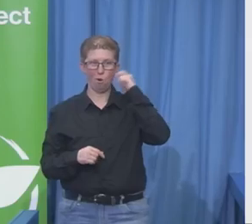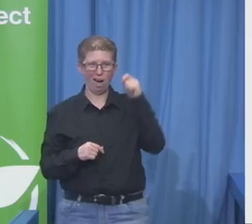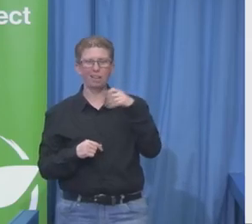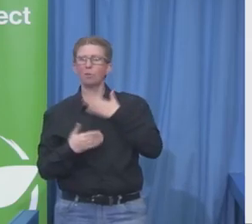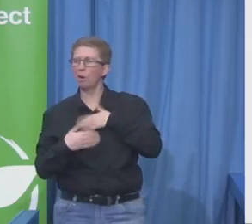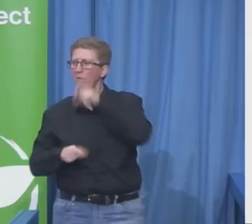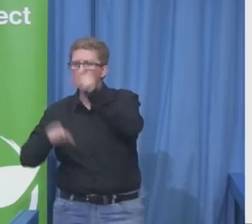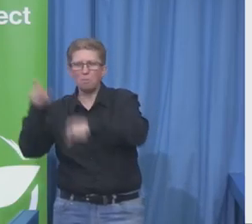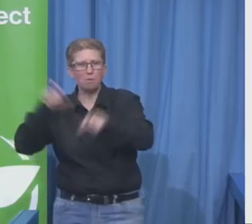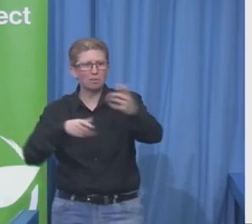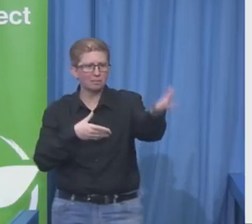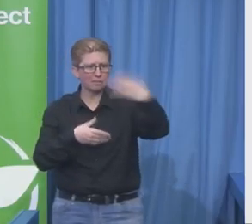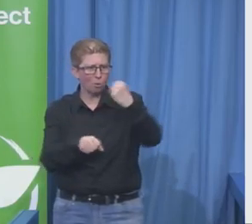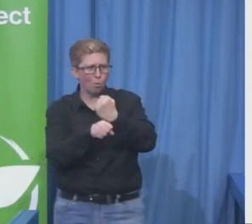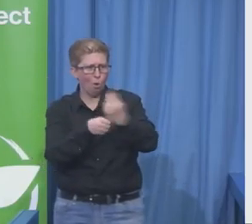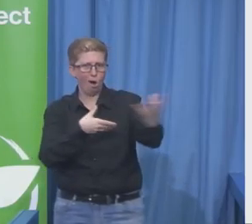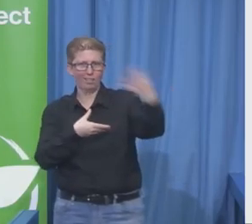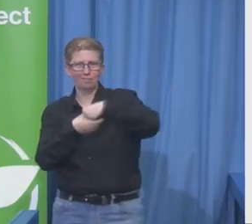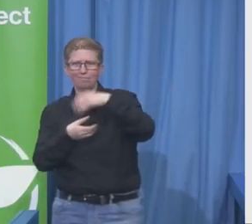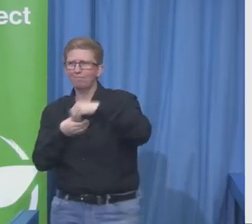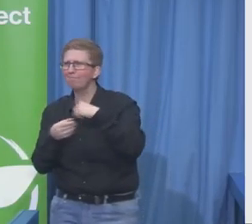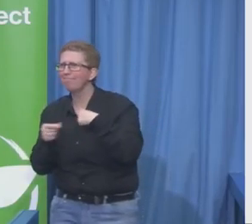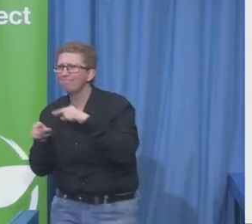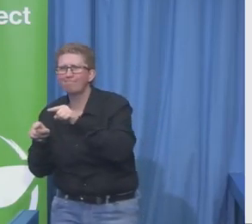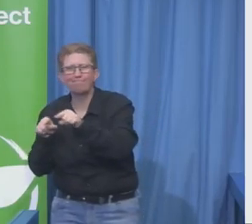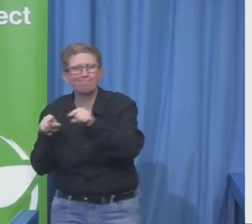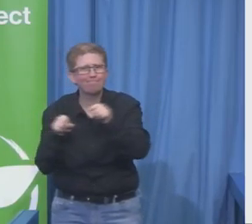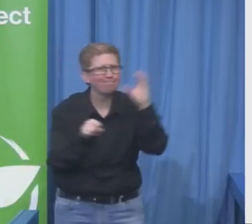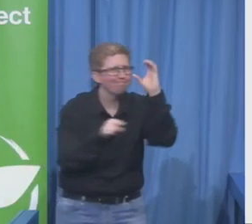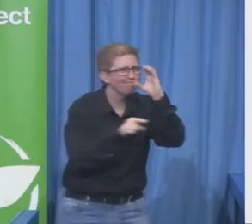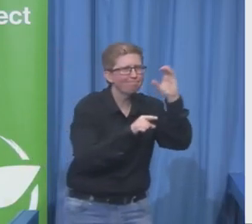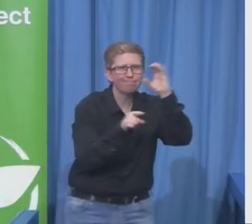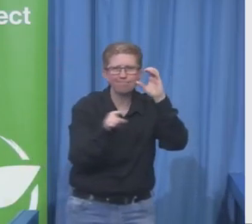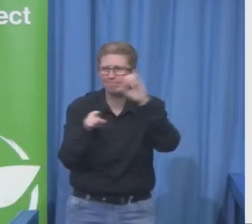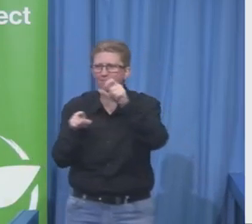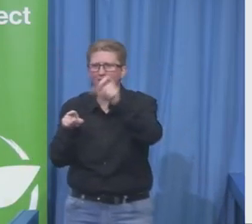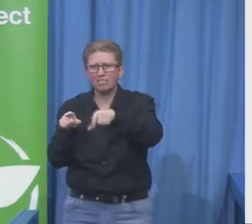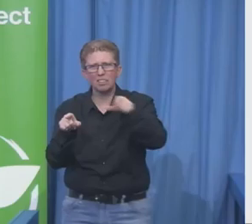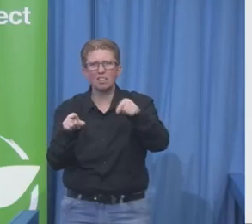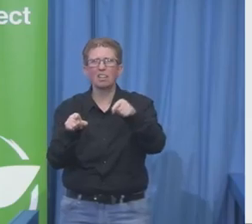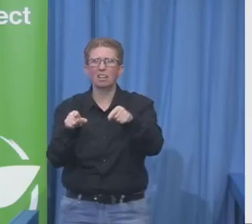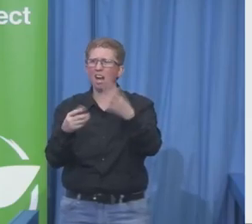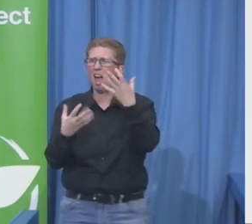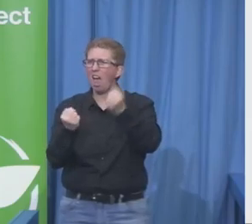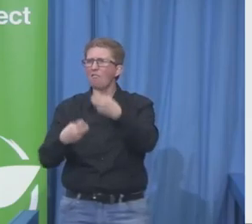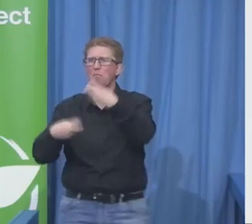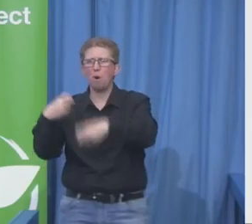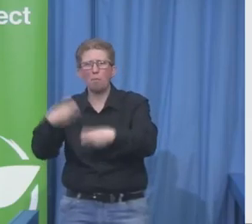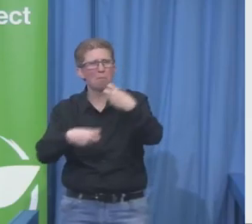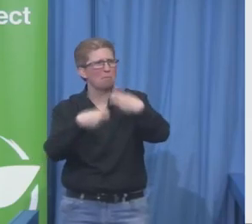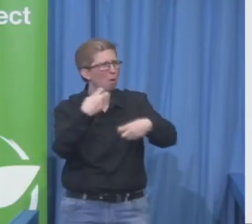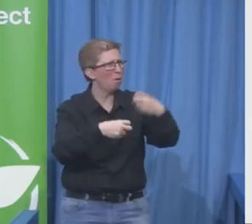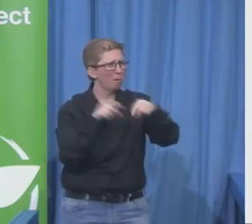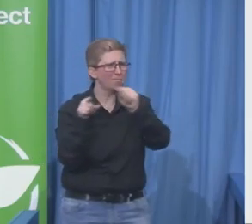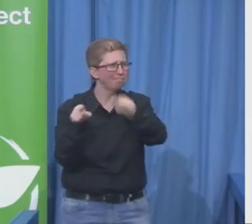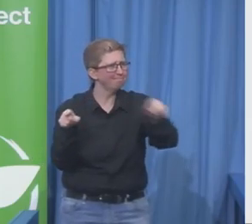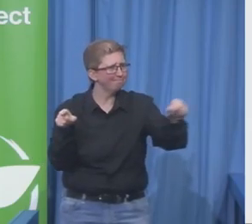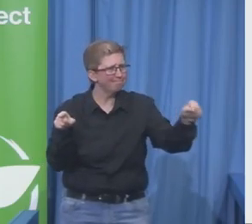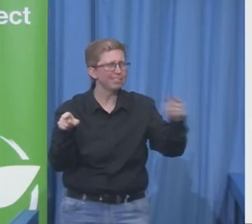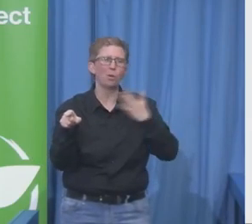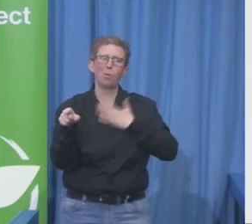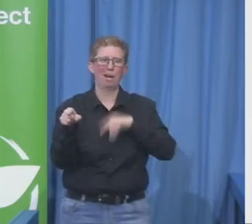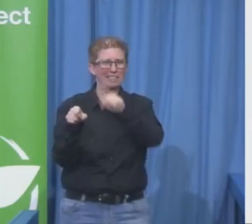the hidden gaps in the hiring process, building up the partnerships with more NGOs, Hungarian NGOs, making IBM's